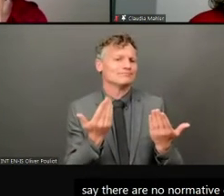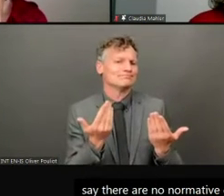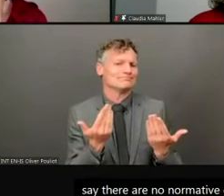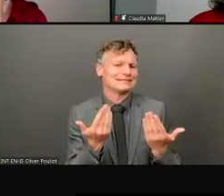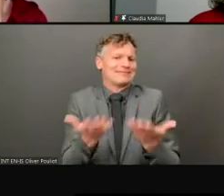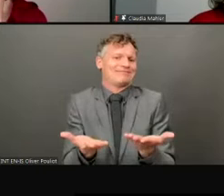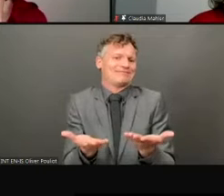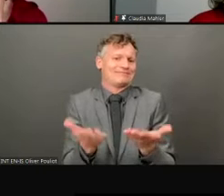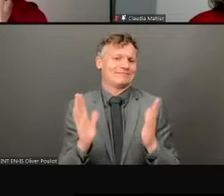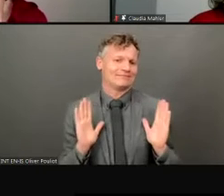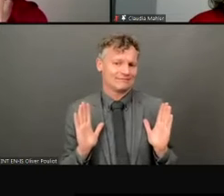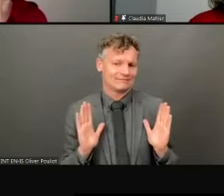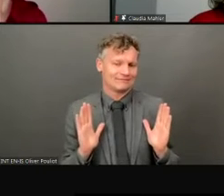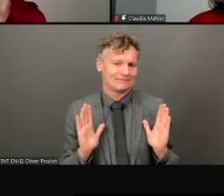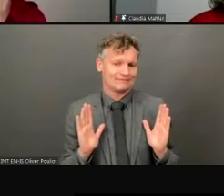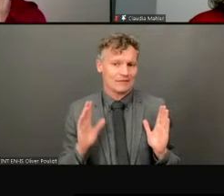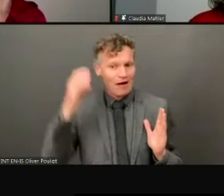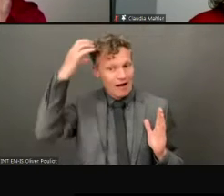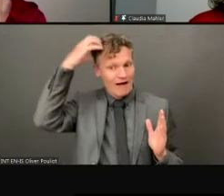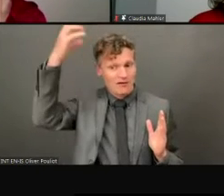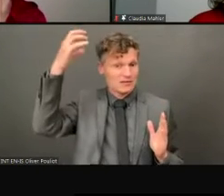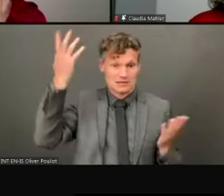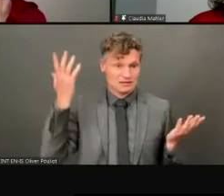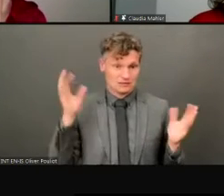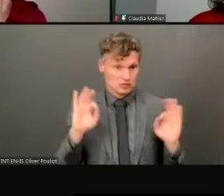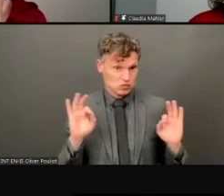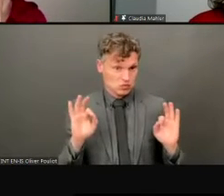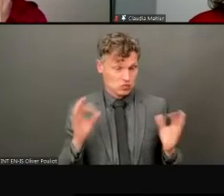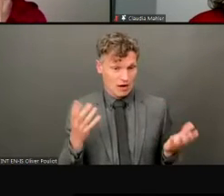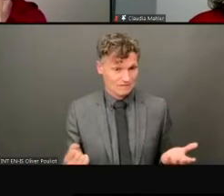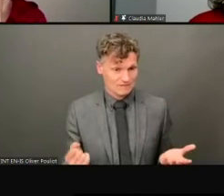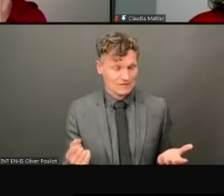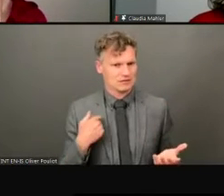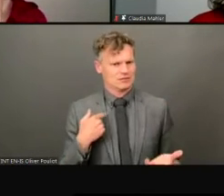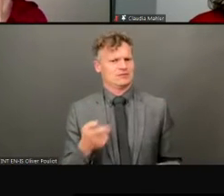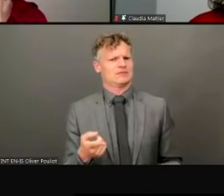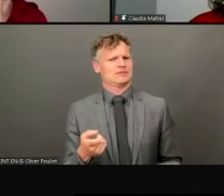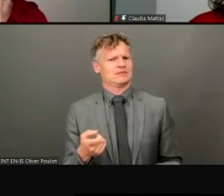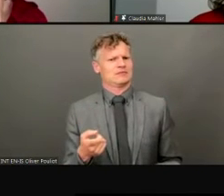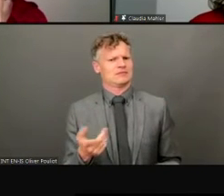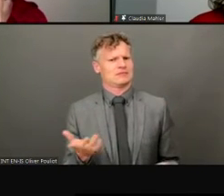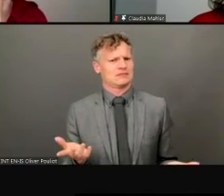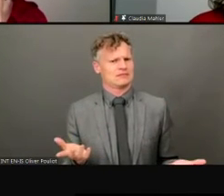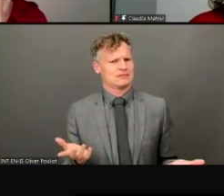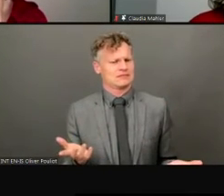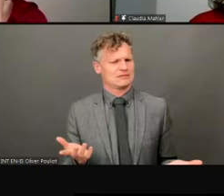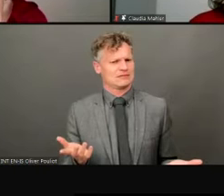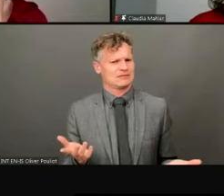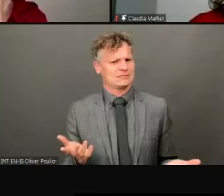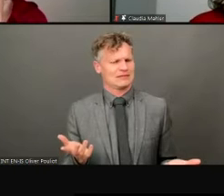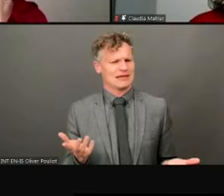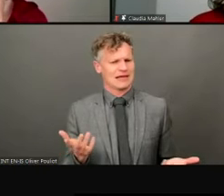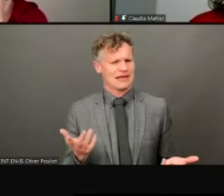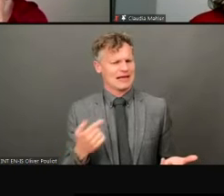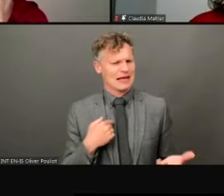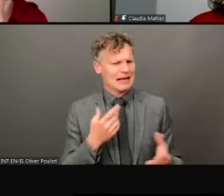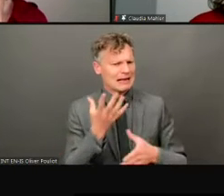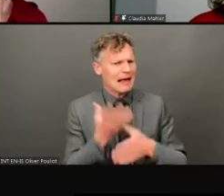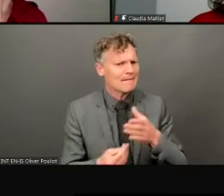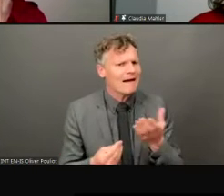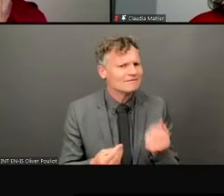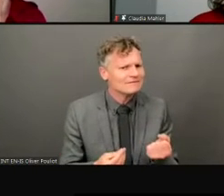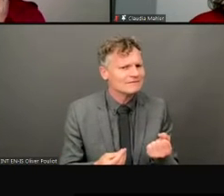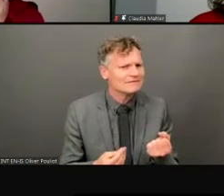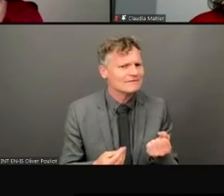discounting. There always is a weighting of people with disabilities or older people in